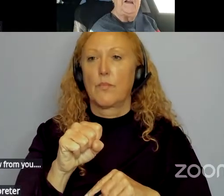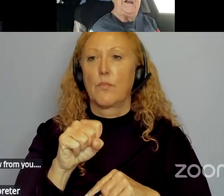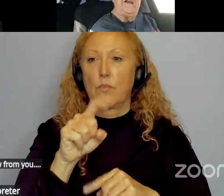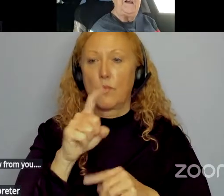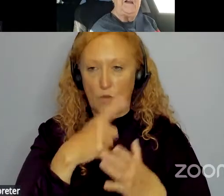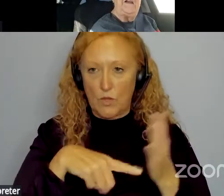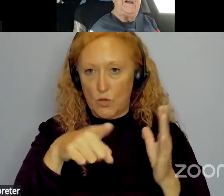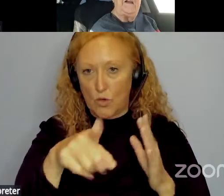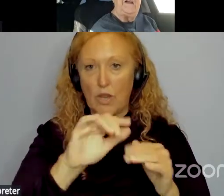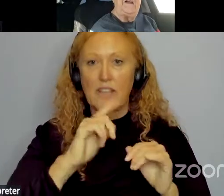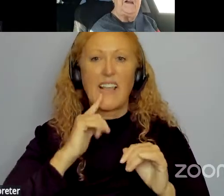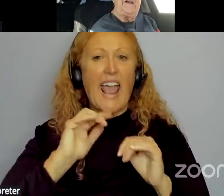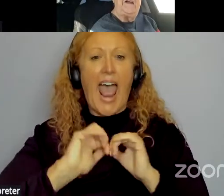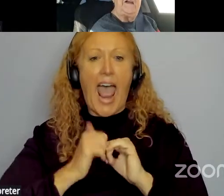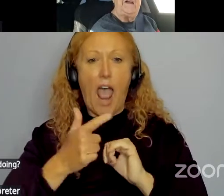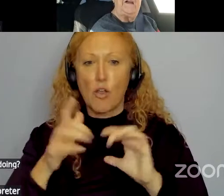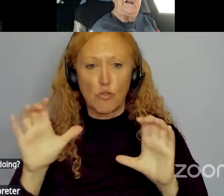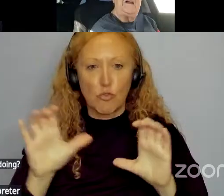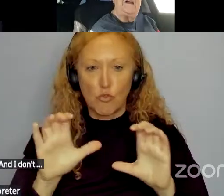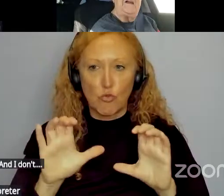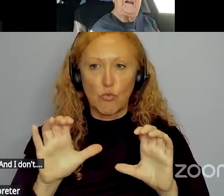was how are you doing? And I don't